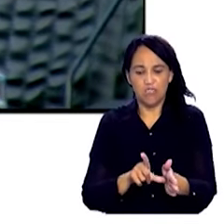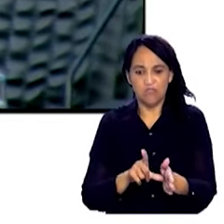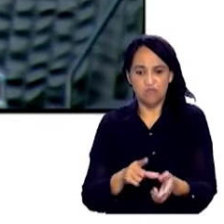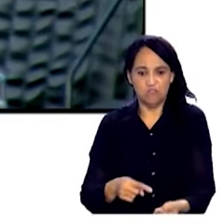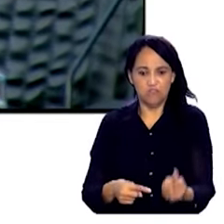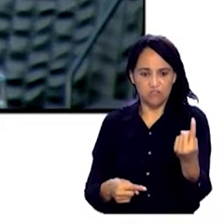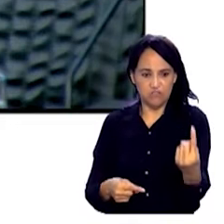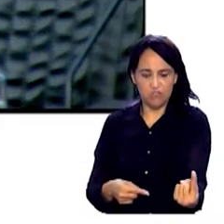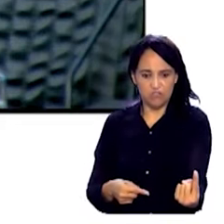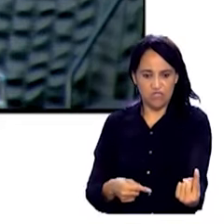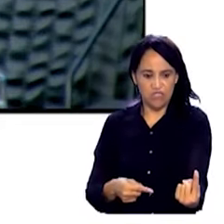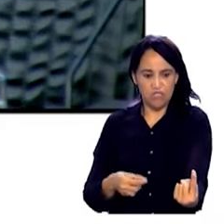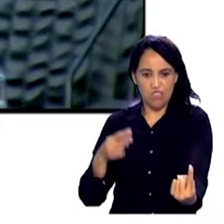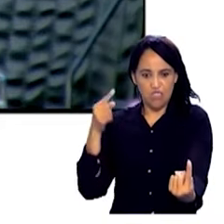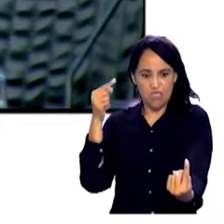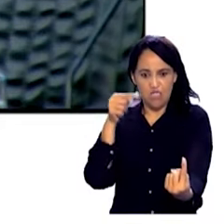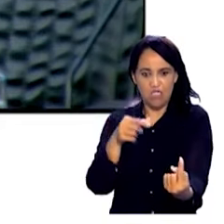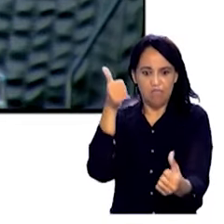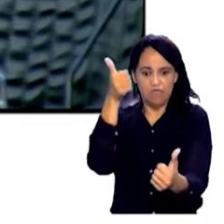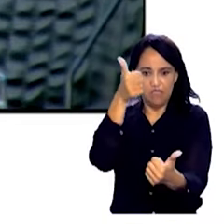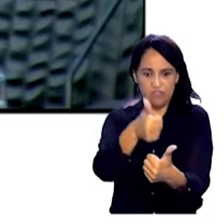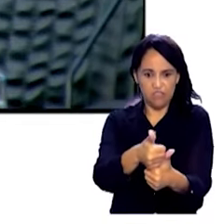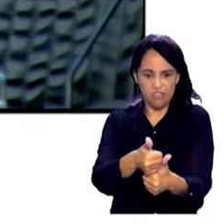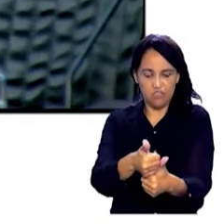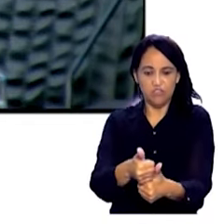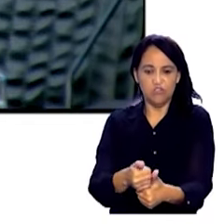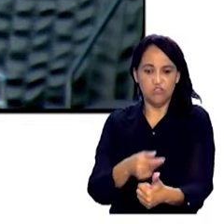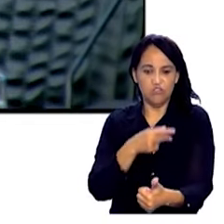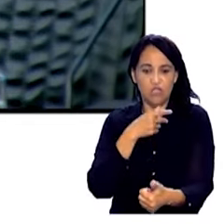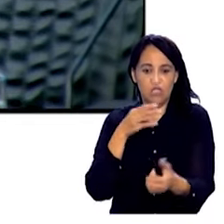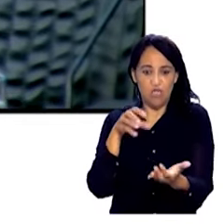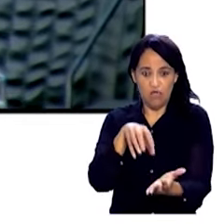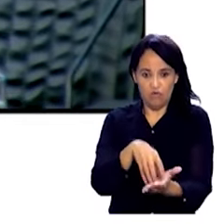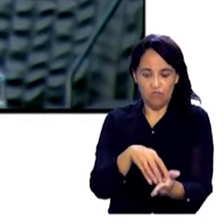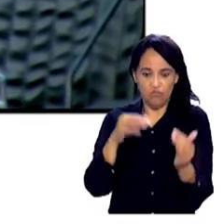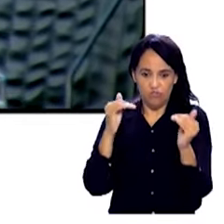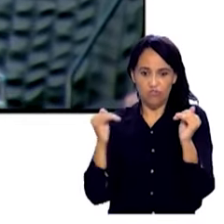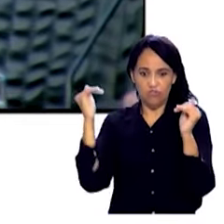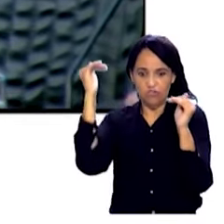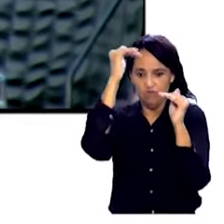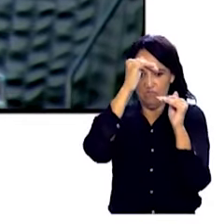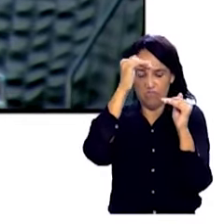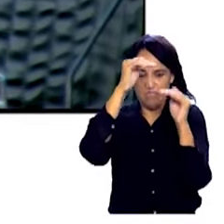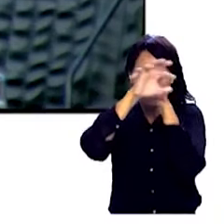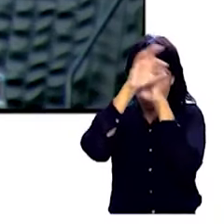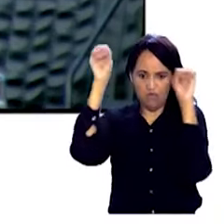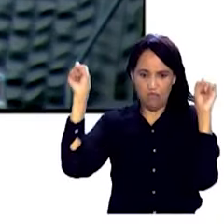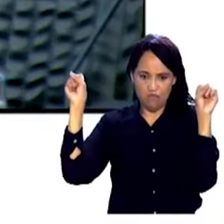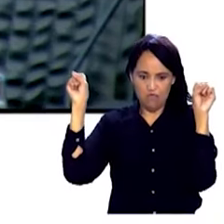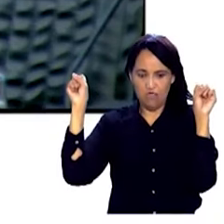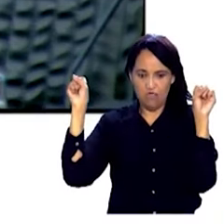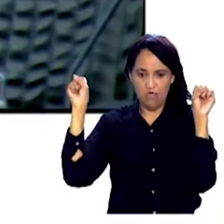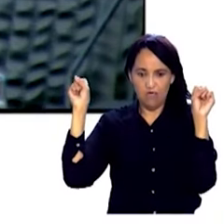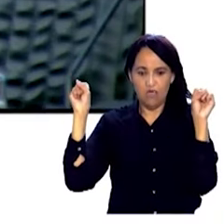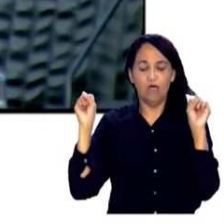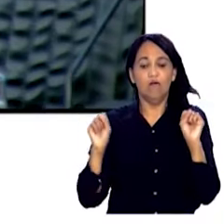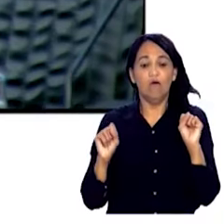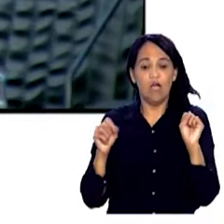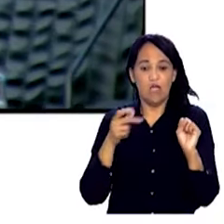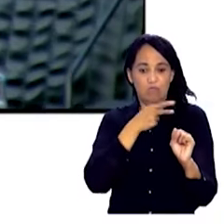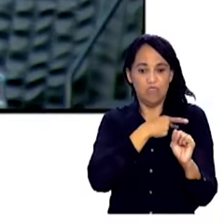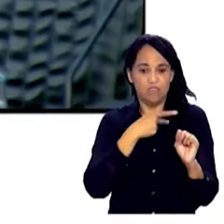School and did not even graduate from High School though he was admitted to practice Law by the state of South